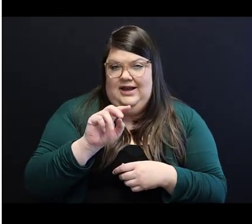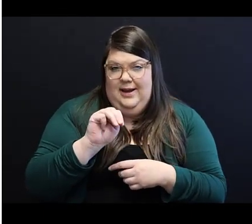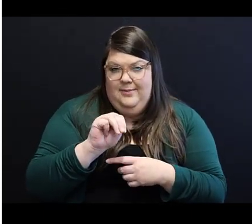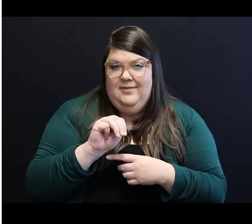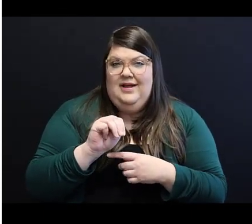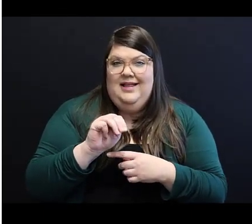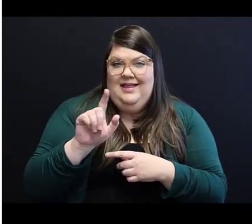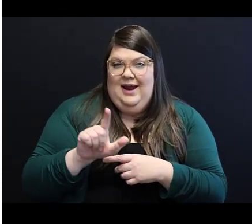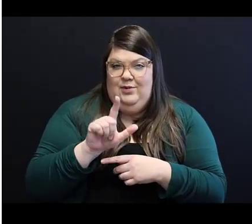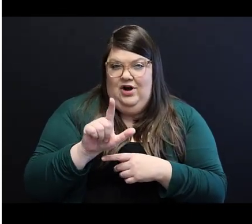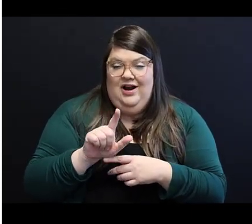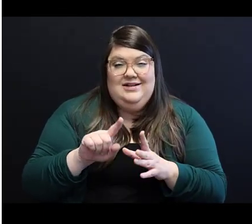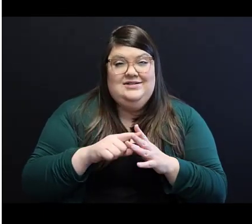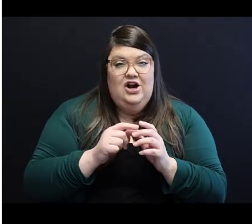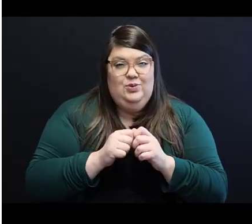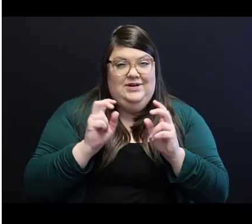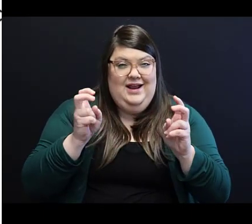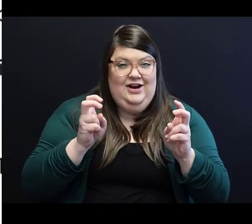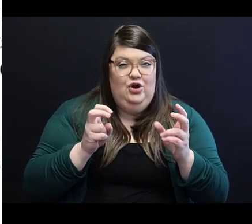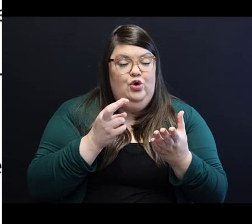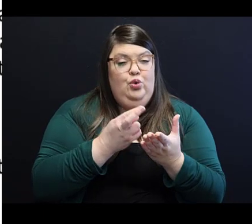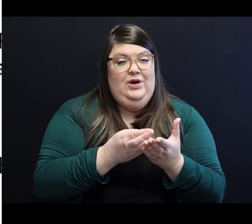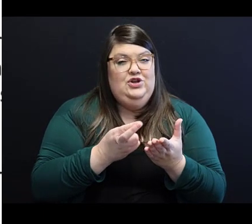Resources from the NCRTM.